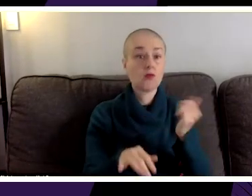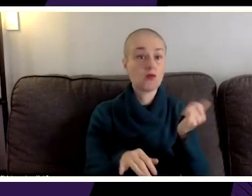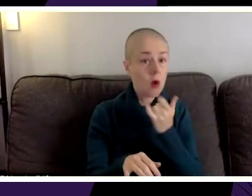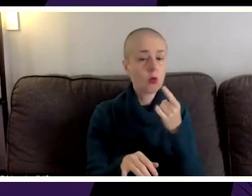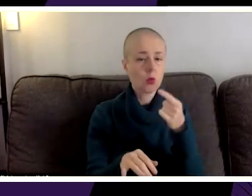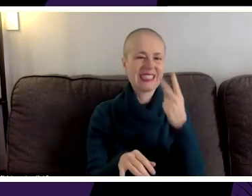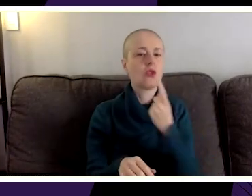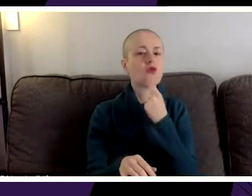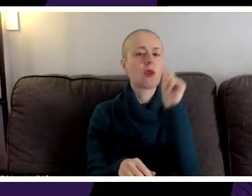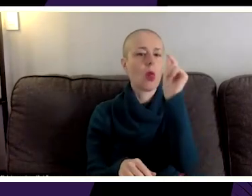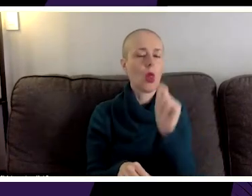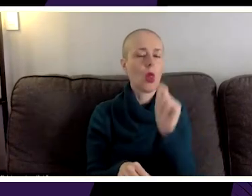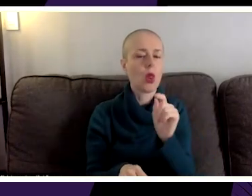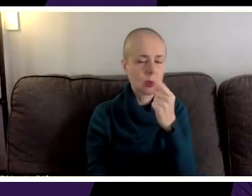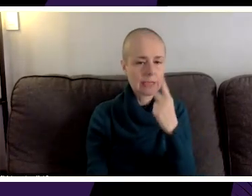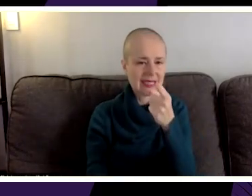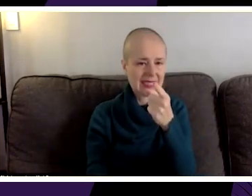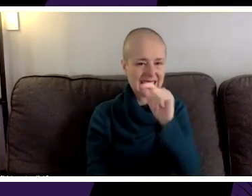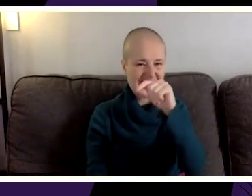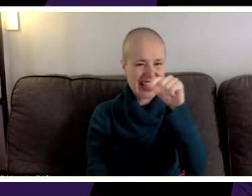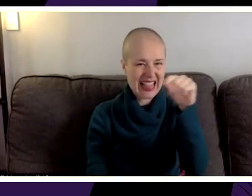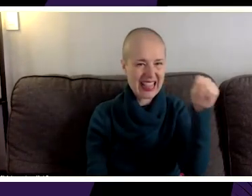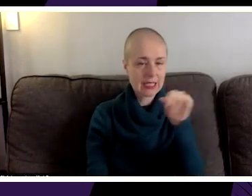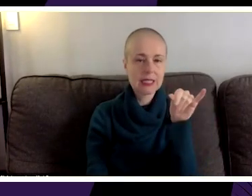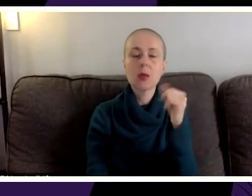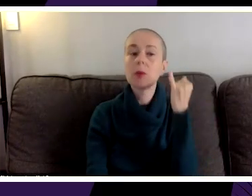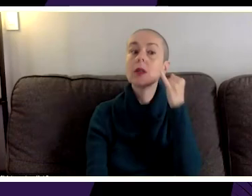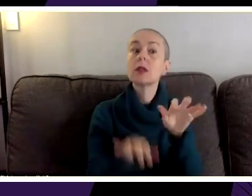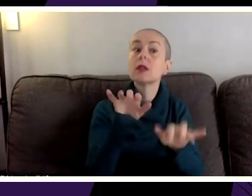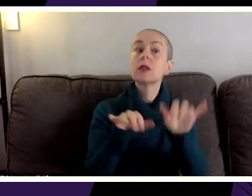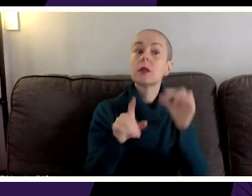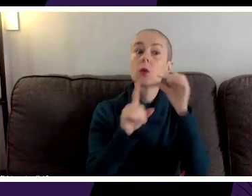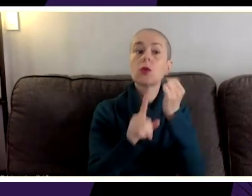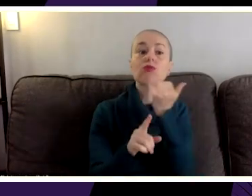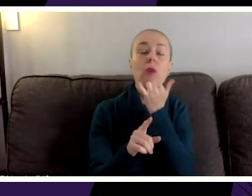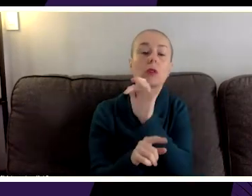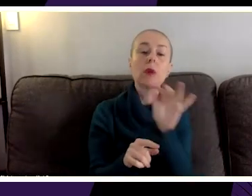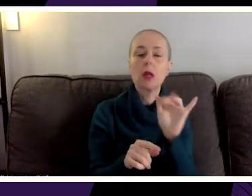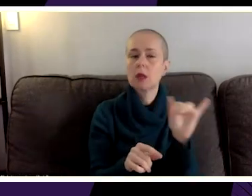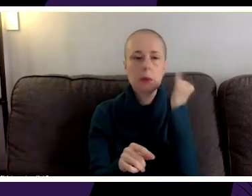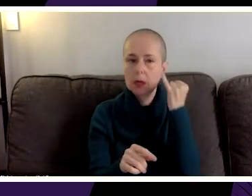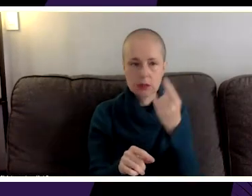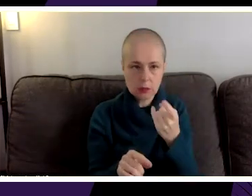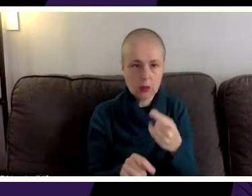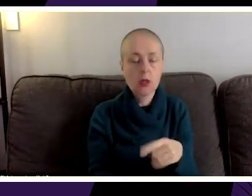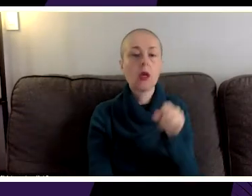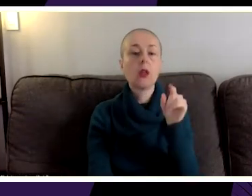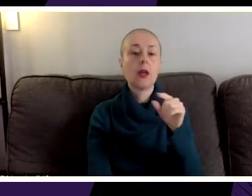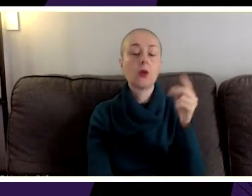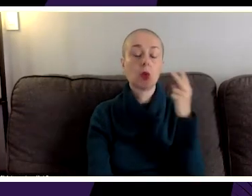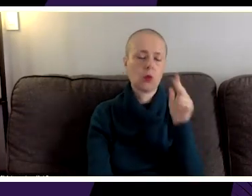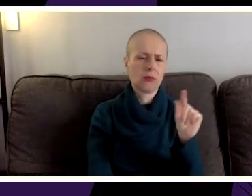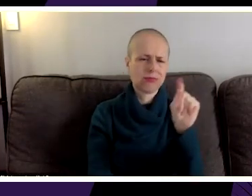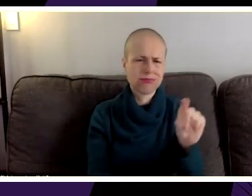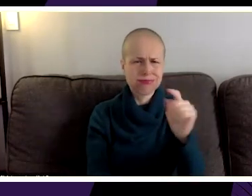red squiggles. These are type checks. It's like spell check or Grammarly. And then if you hover over, it'll say, hey, you can't do